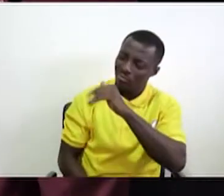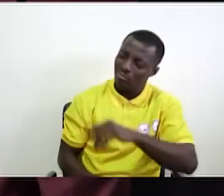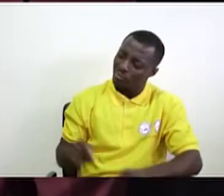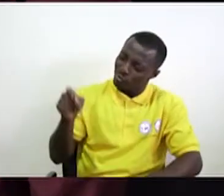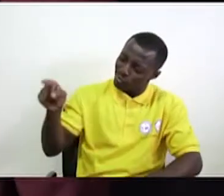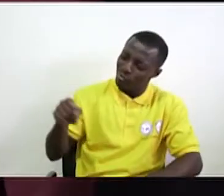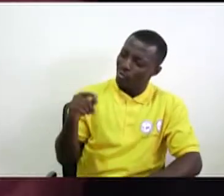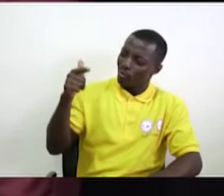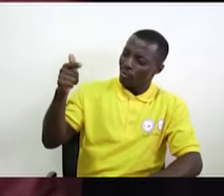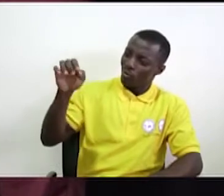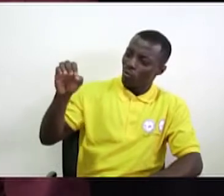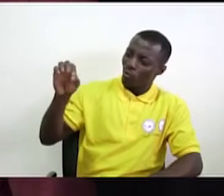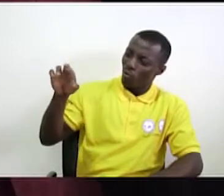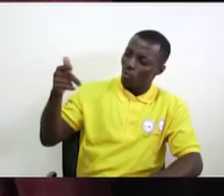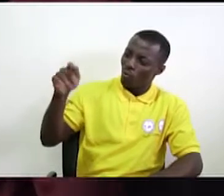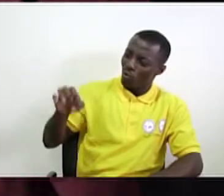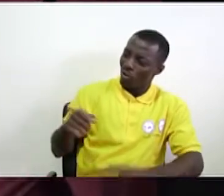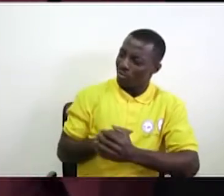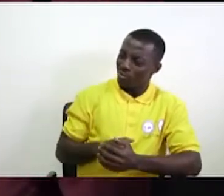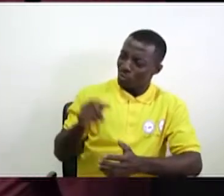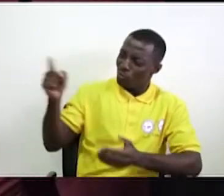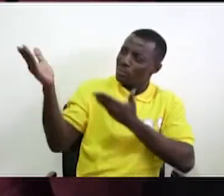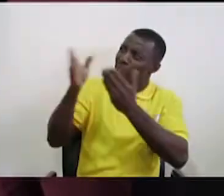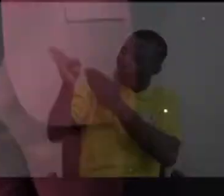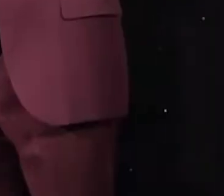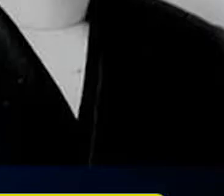Now, listen to what he said.